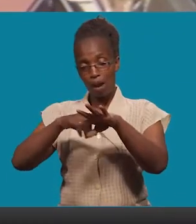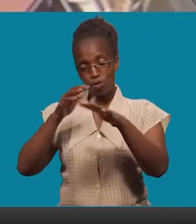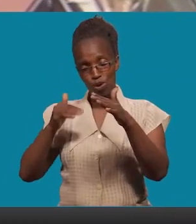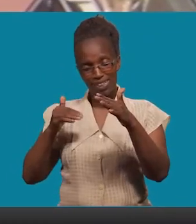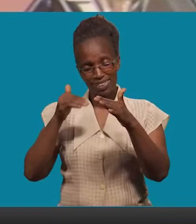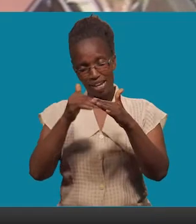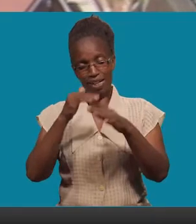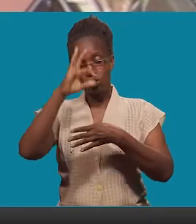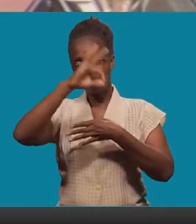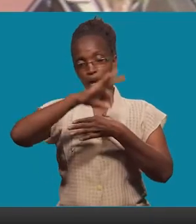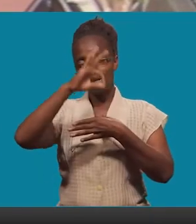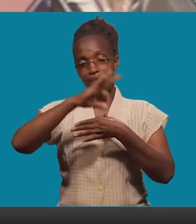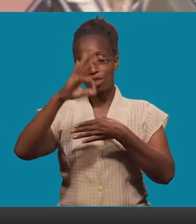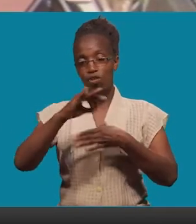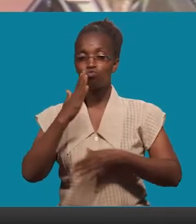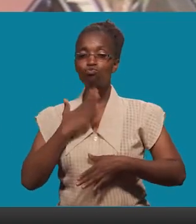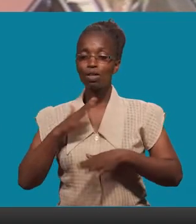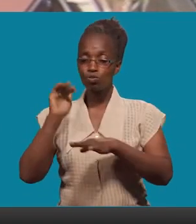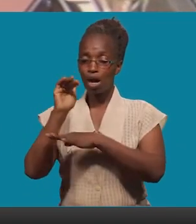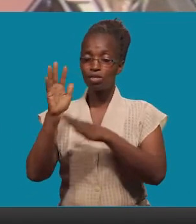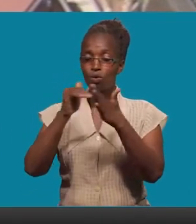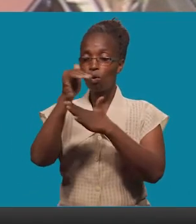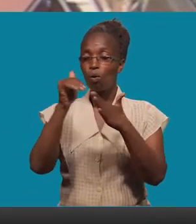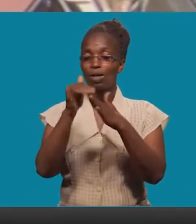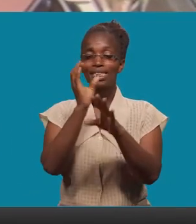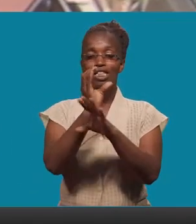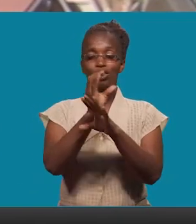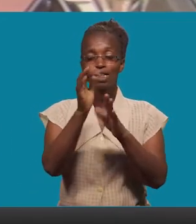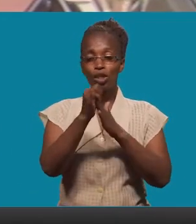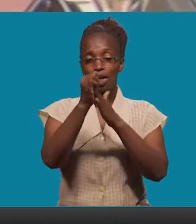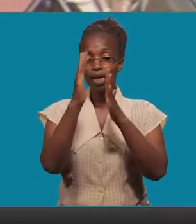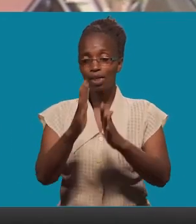really want to urge people and the church leaders